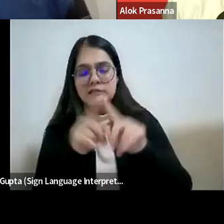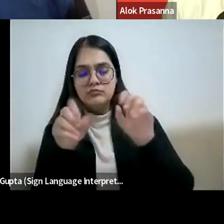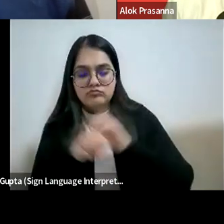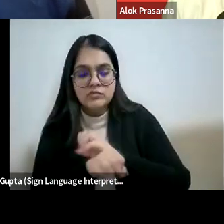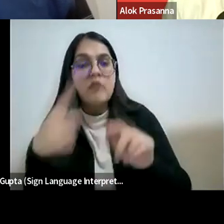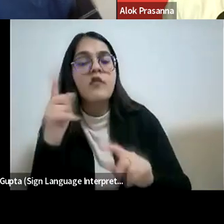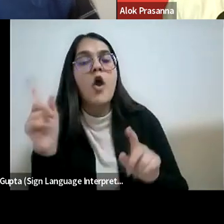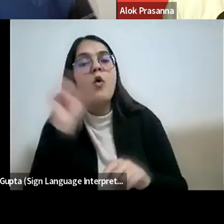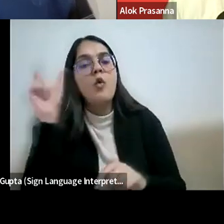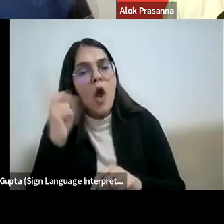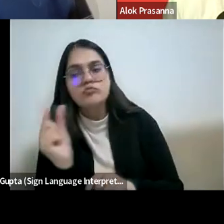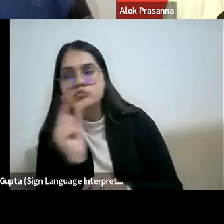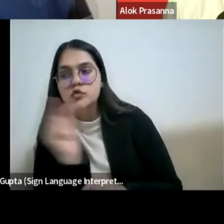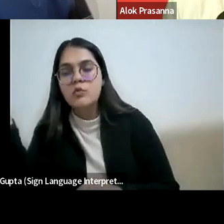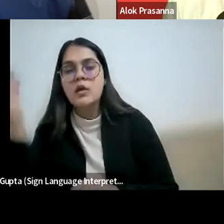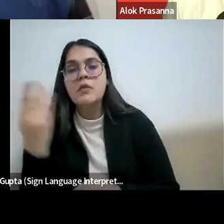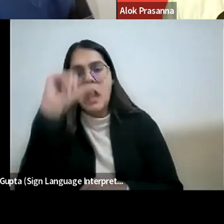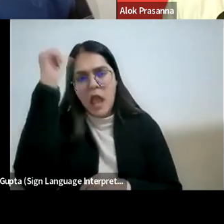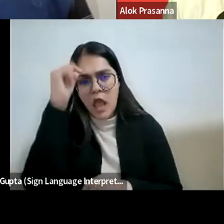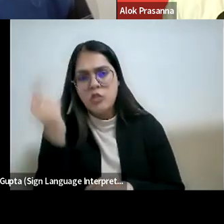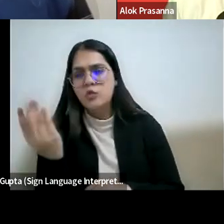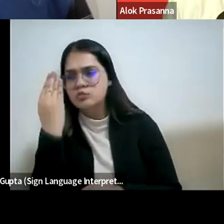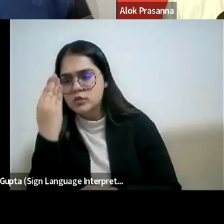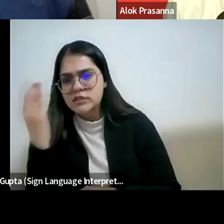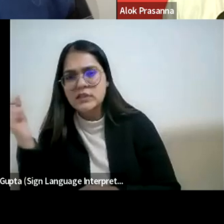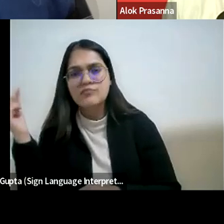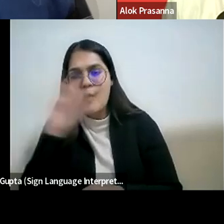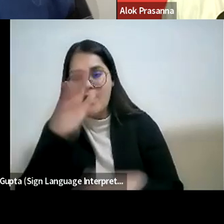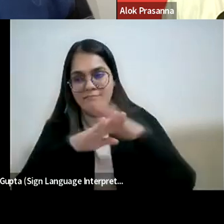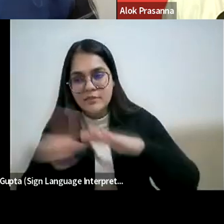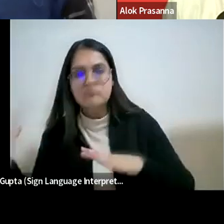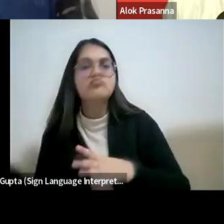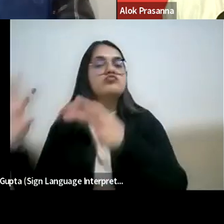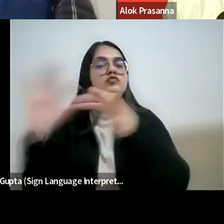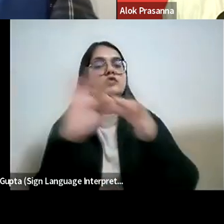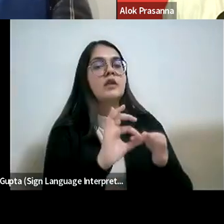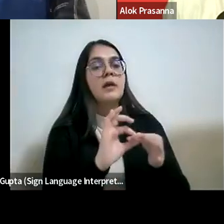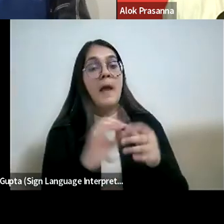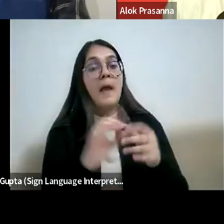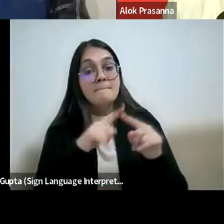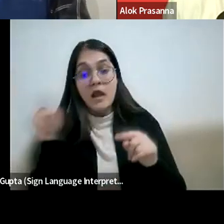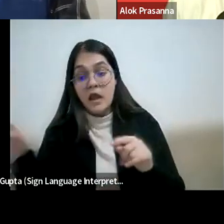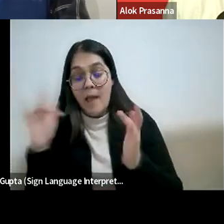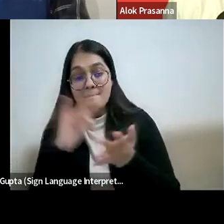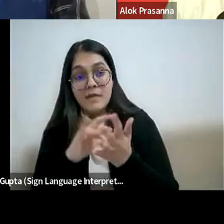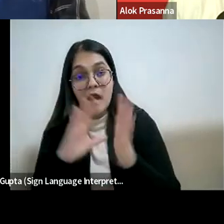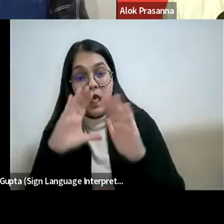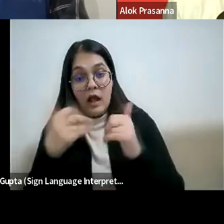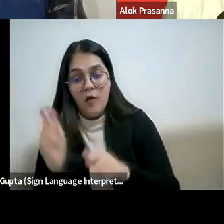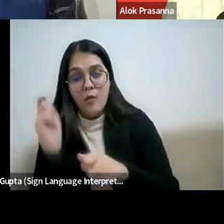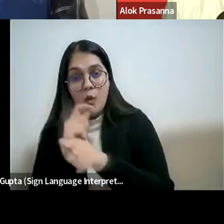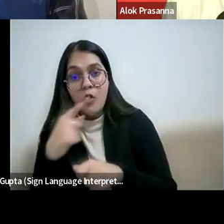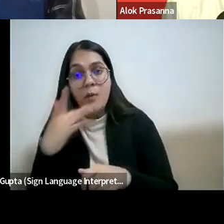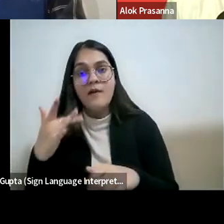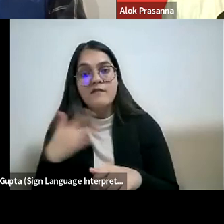universities. Hindus and Muslims, students of every identity came together. But it was in the working class gatherings that I realized how much